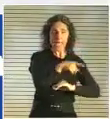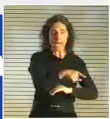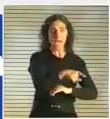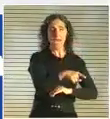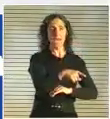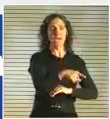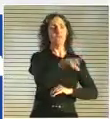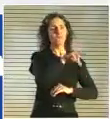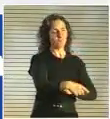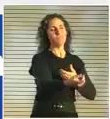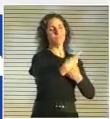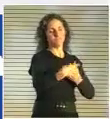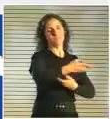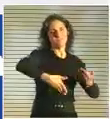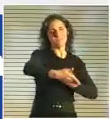contribute with